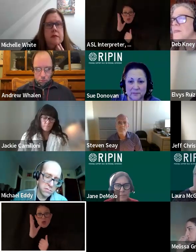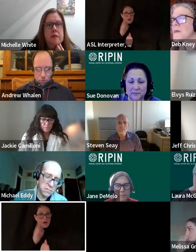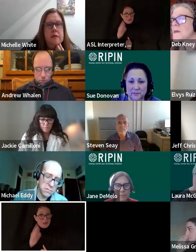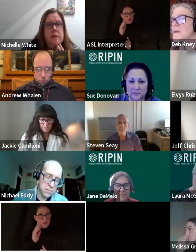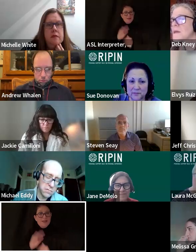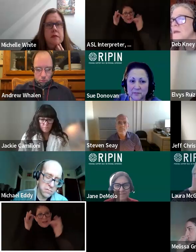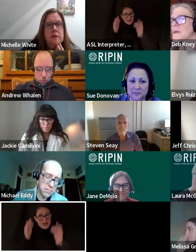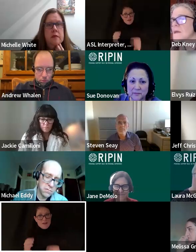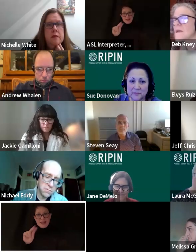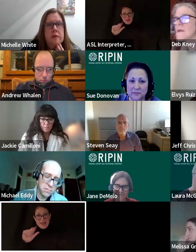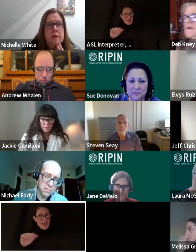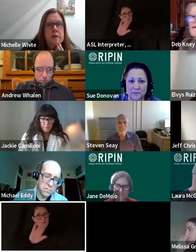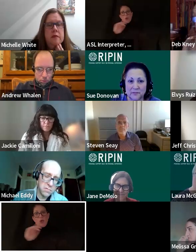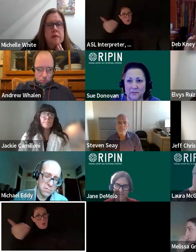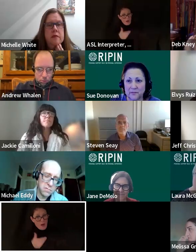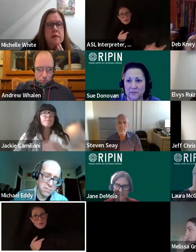be most welcome, Anna.